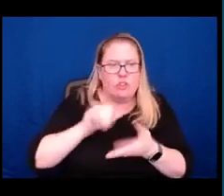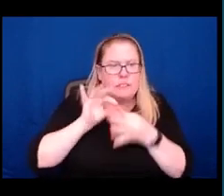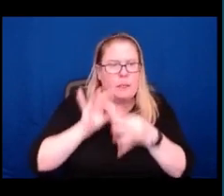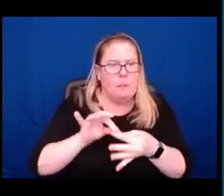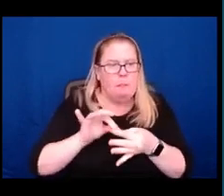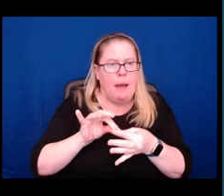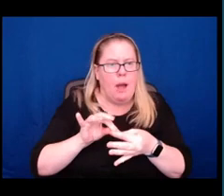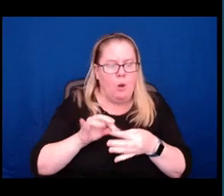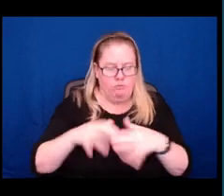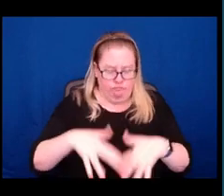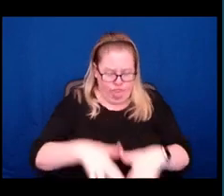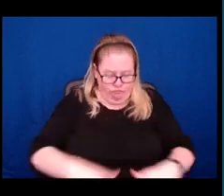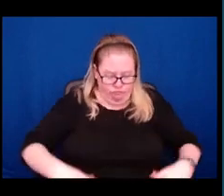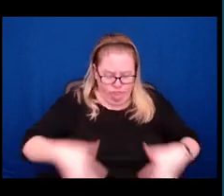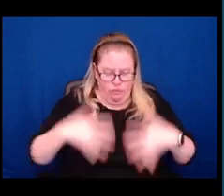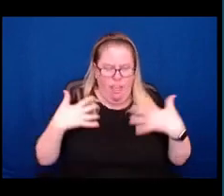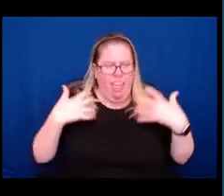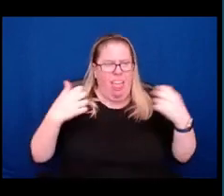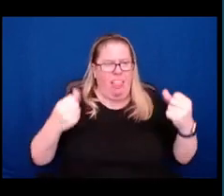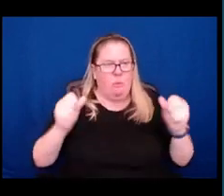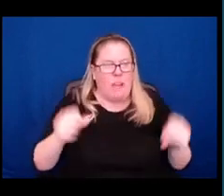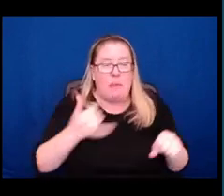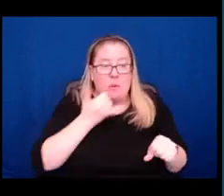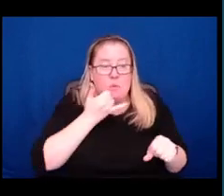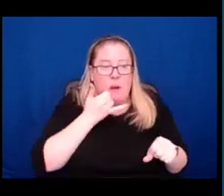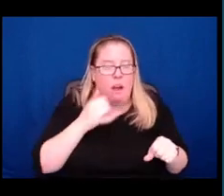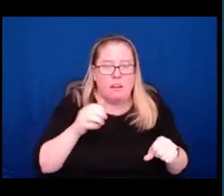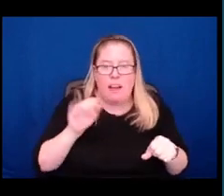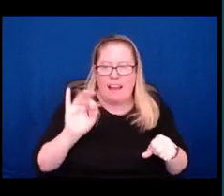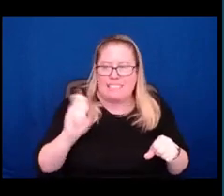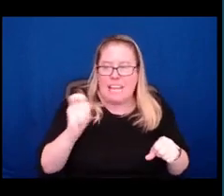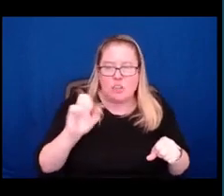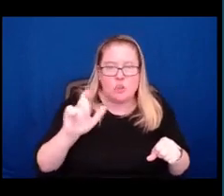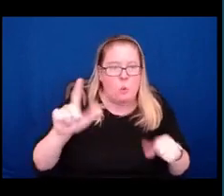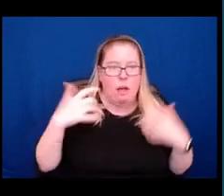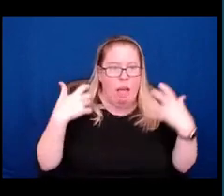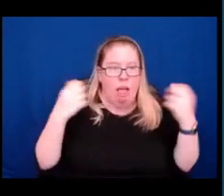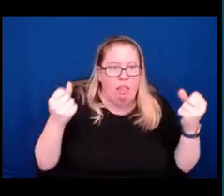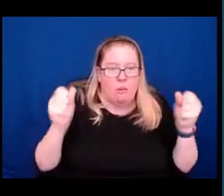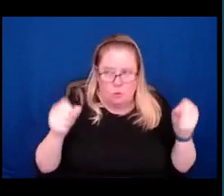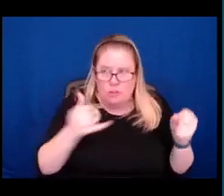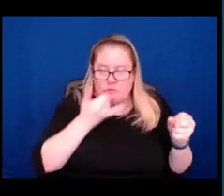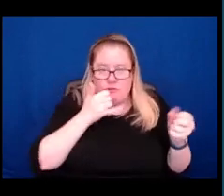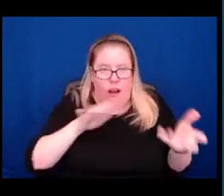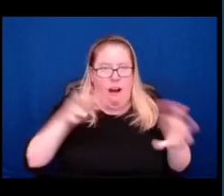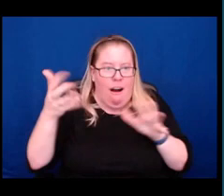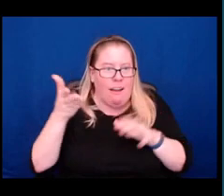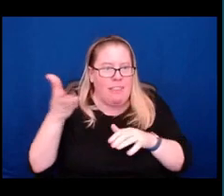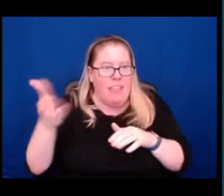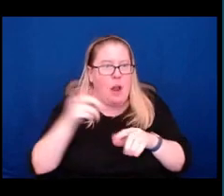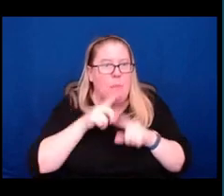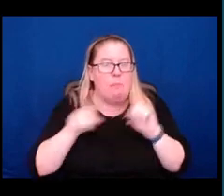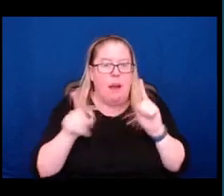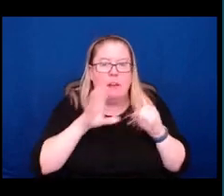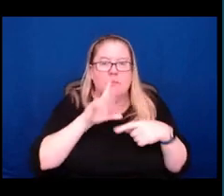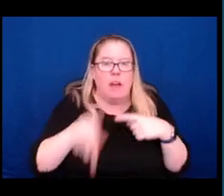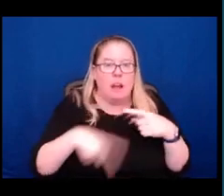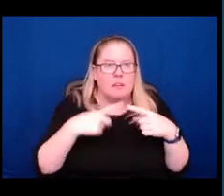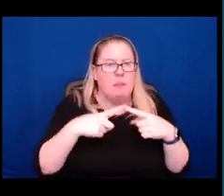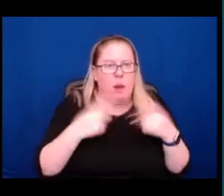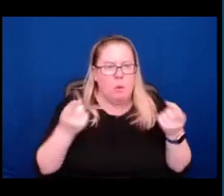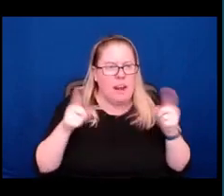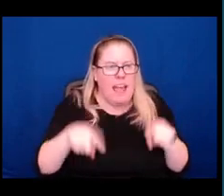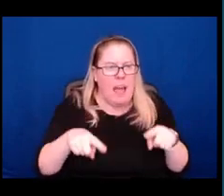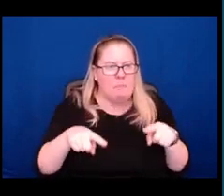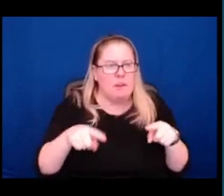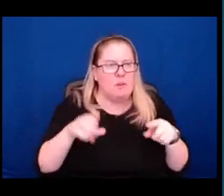about reproductive health and what can go wrong, not just talk to them about their sexual health and what can go wrong there, but we want to also talk about